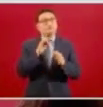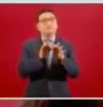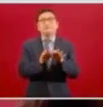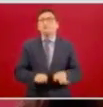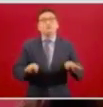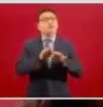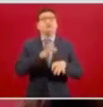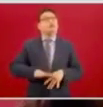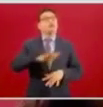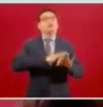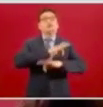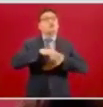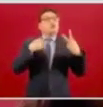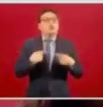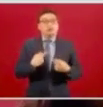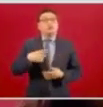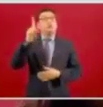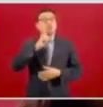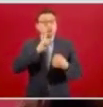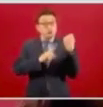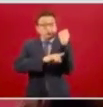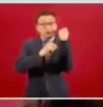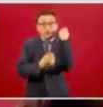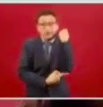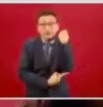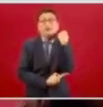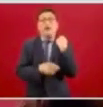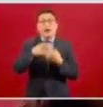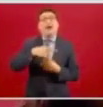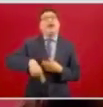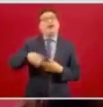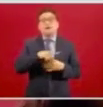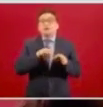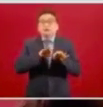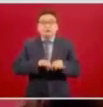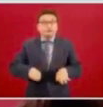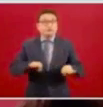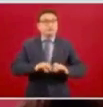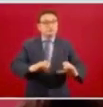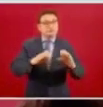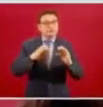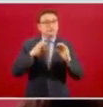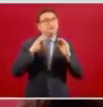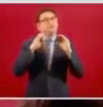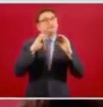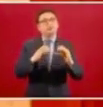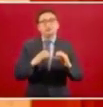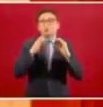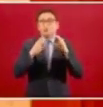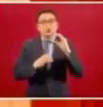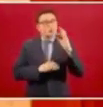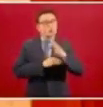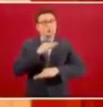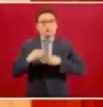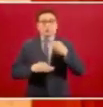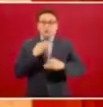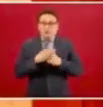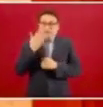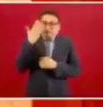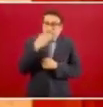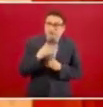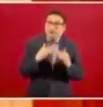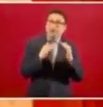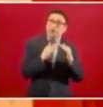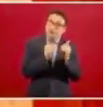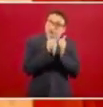hasn't happened, although it is a possibility, and that's why it is very important for pregnant women to be especially